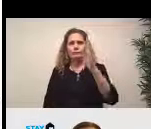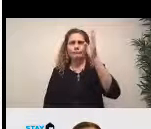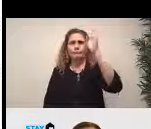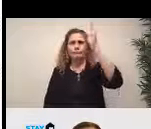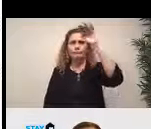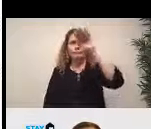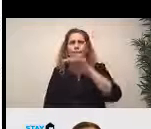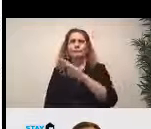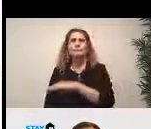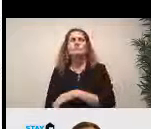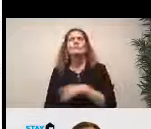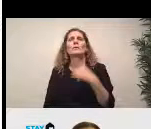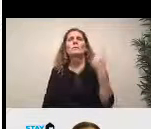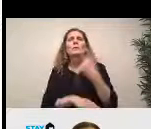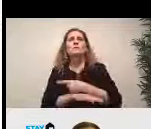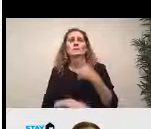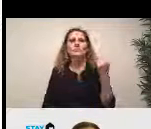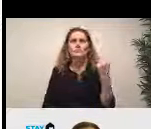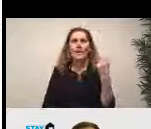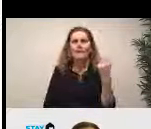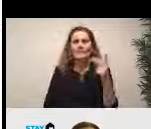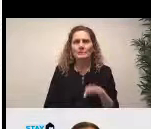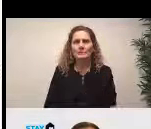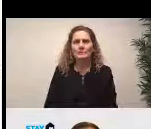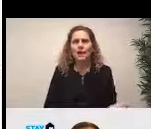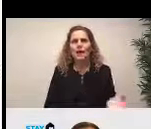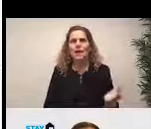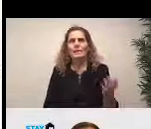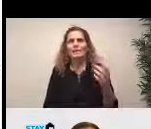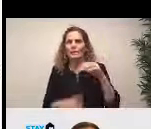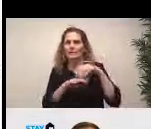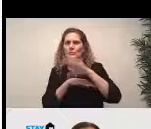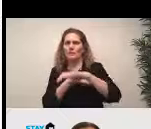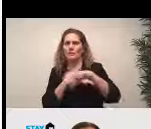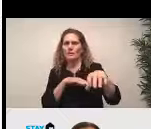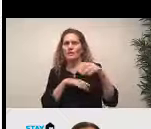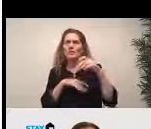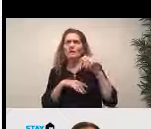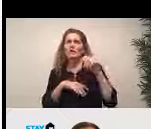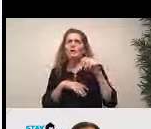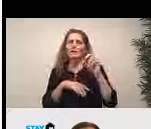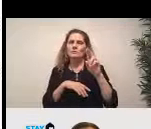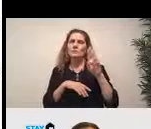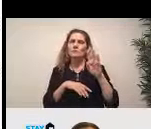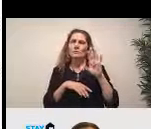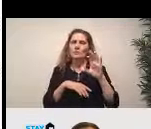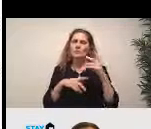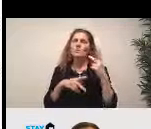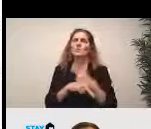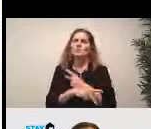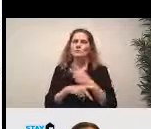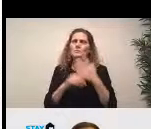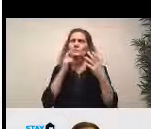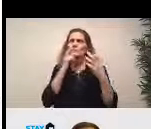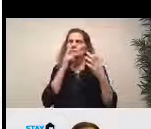see the 7-day trend very, very high for the suburban communities. And again, we see a similar peak here in the city of